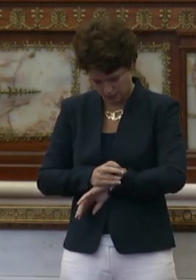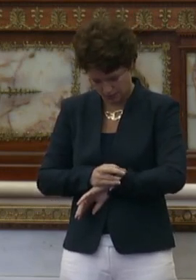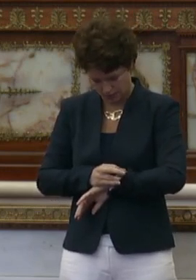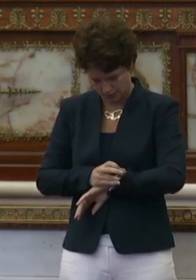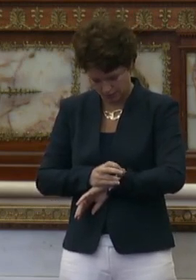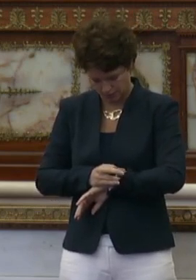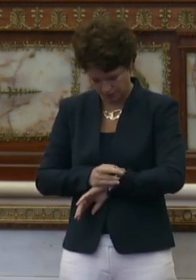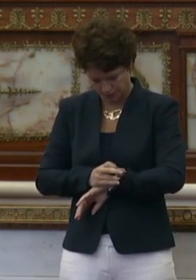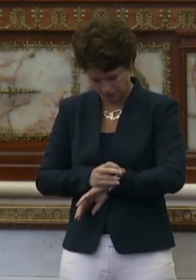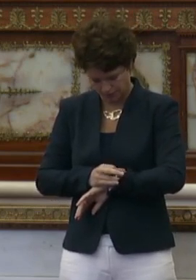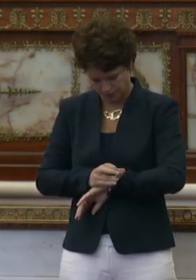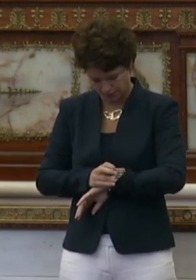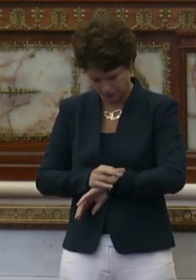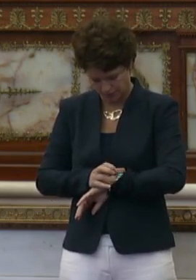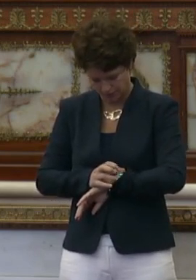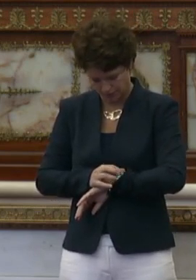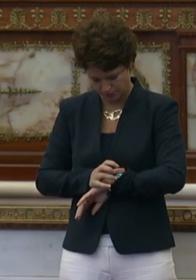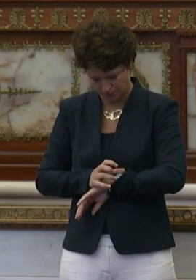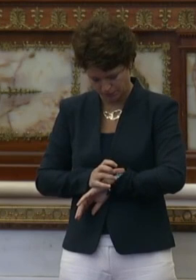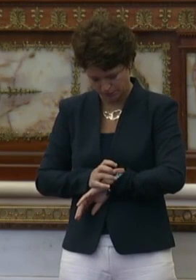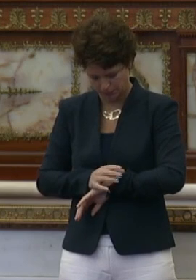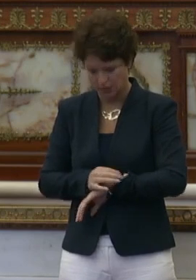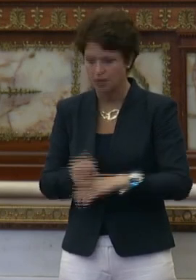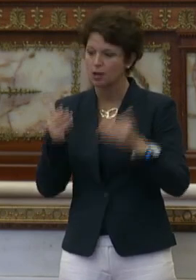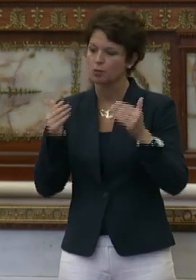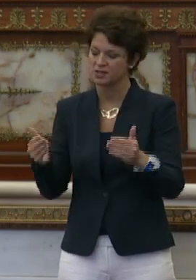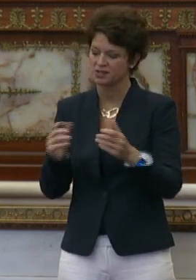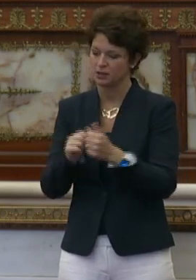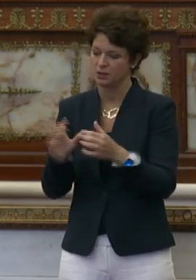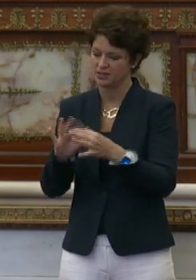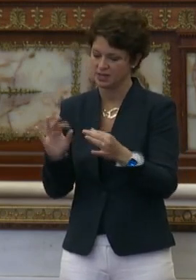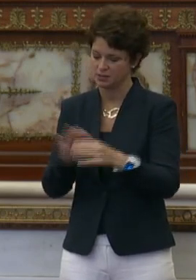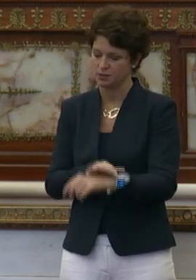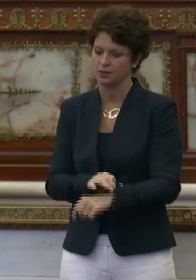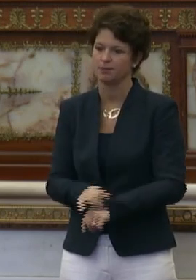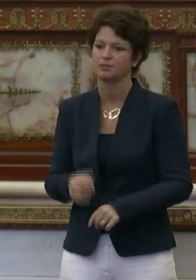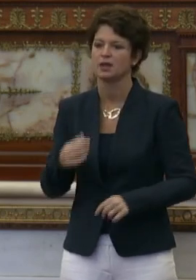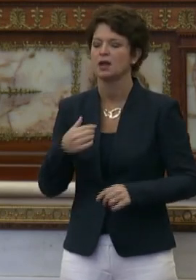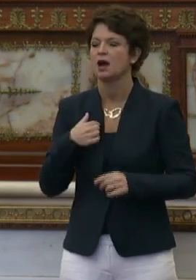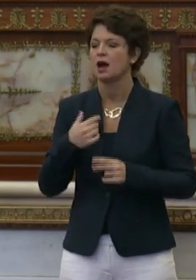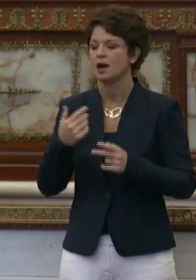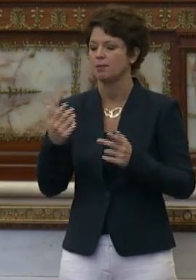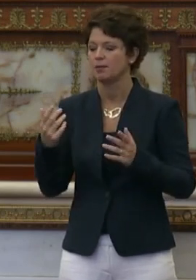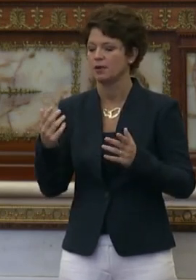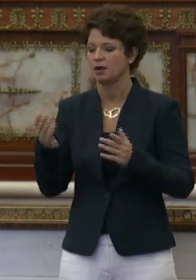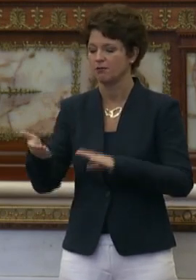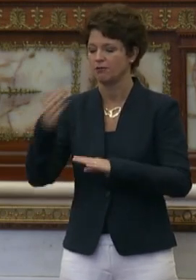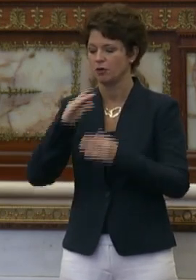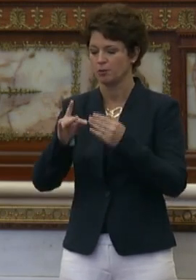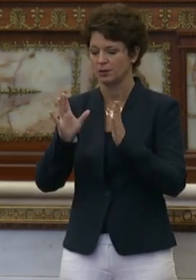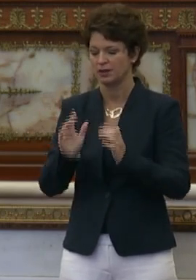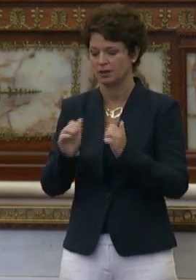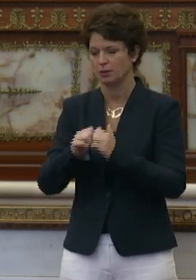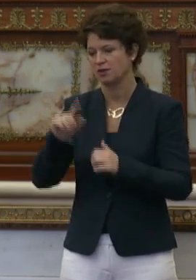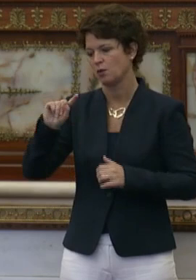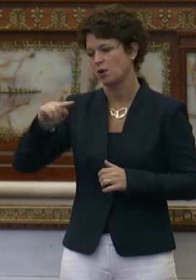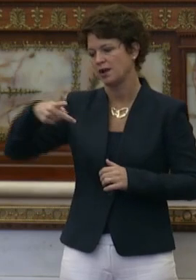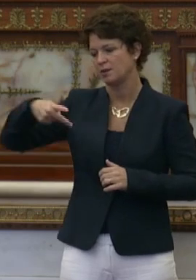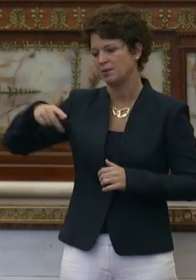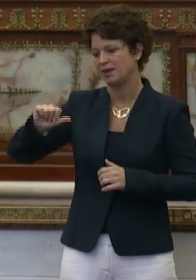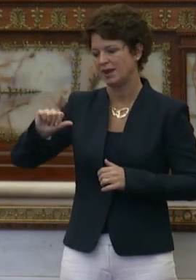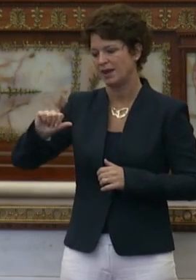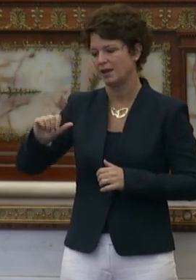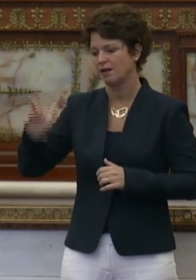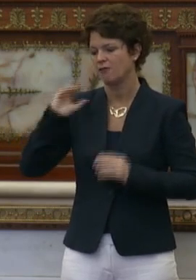name for the record and proceed with your testimony. My name is Alicia Fausto, and I'm a former leader with 1PA, a